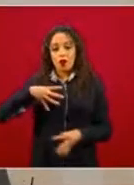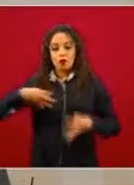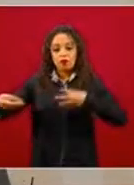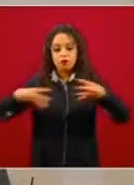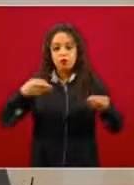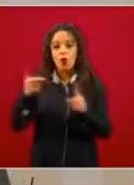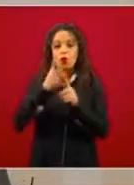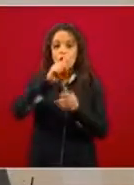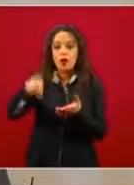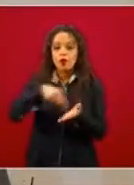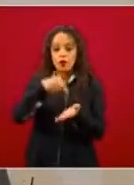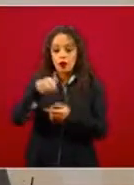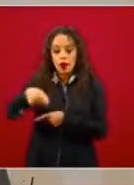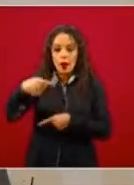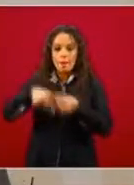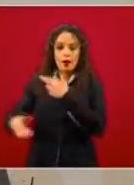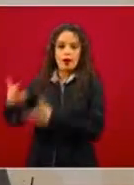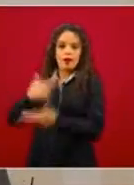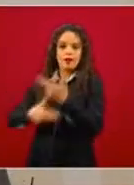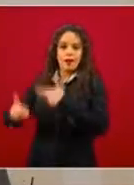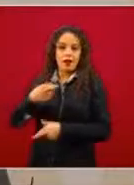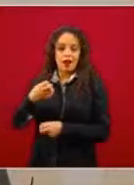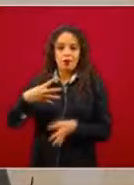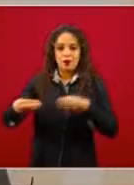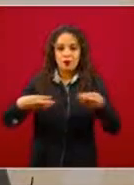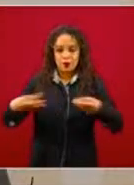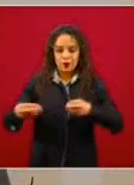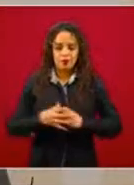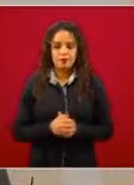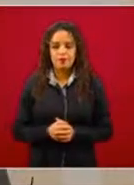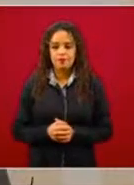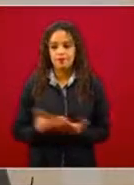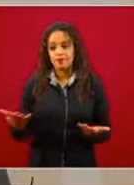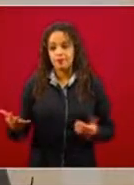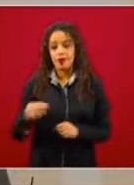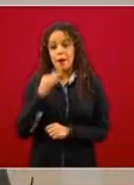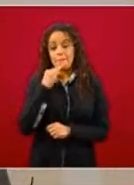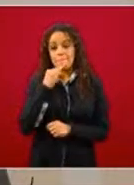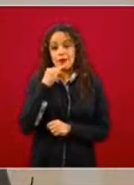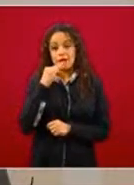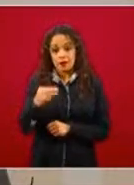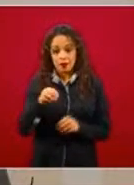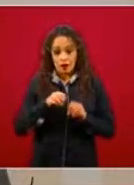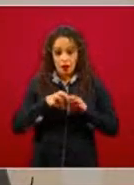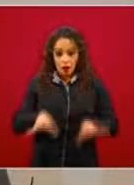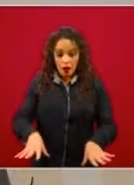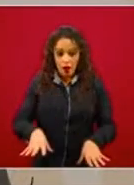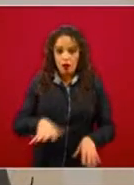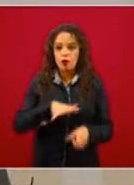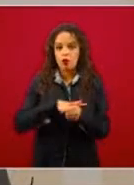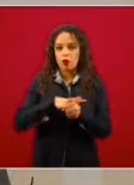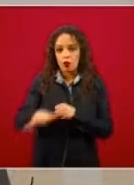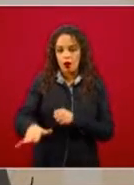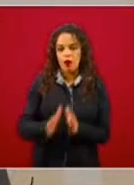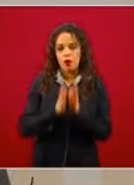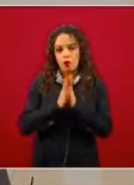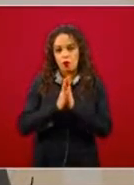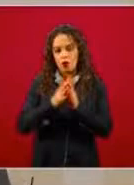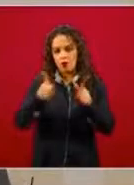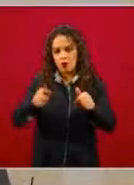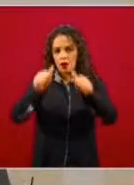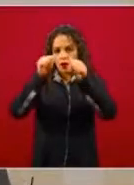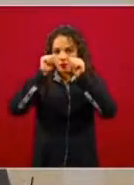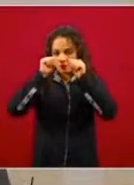brote. um, El project, llamado, el depending on llamado, how y les localized it pido is. atenta What is my y message? Well, respetuosamente nos